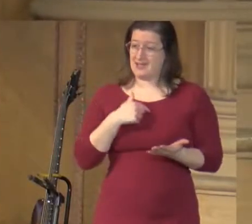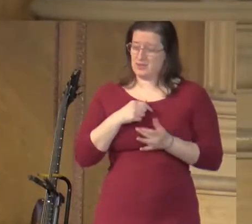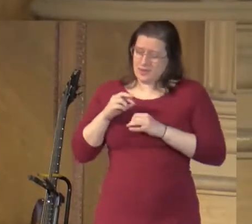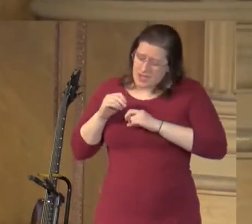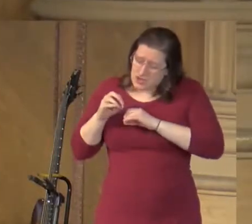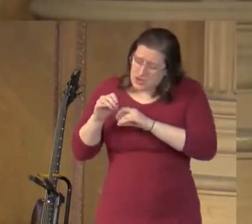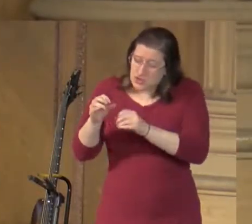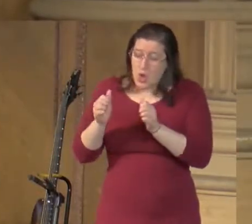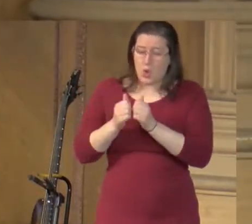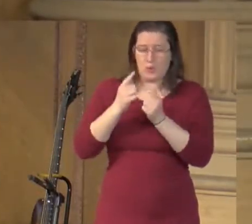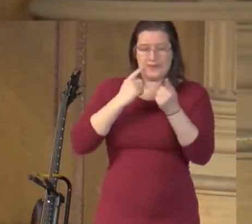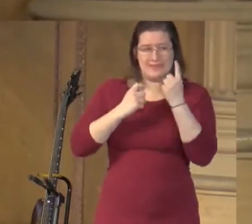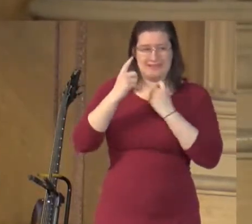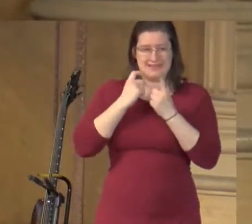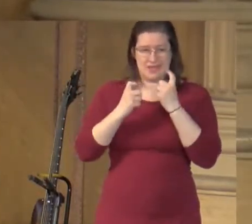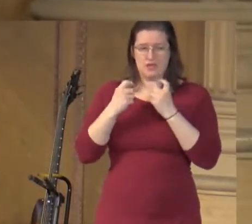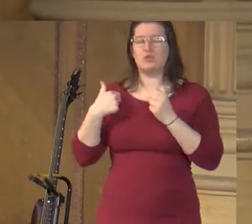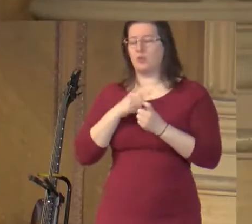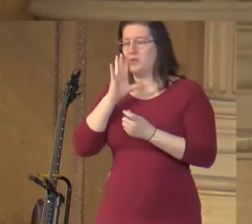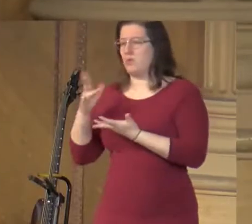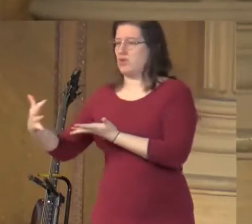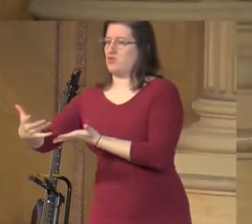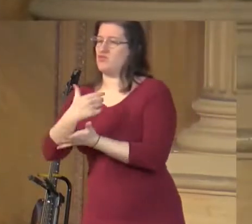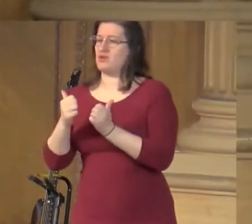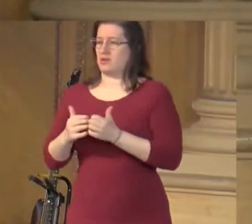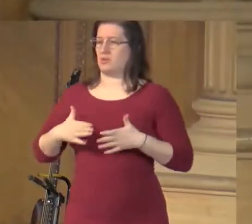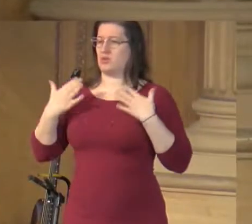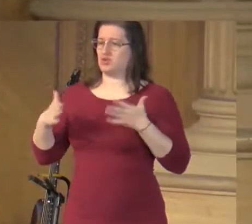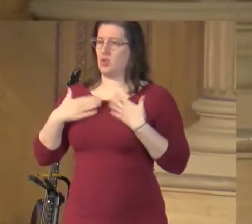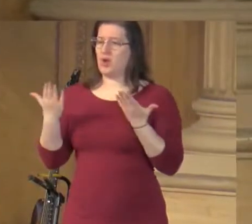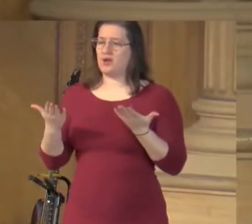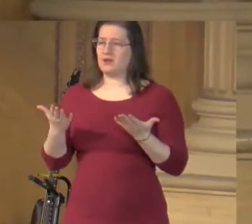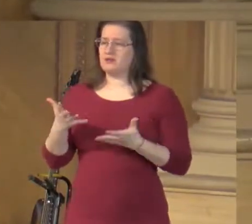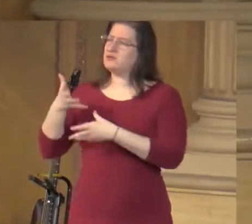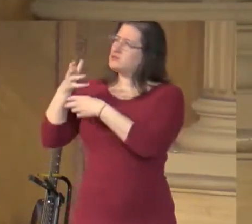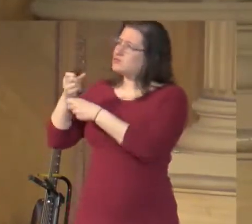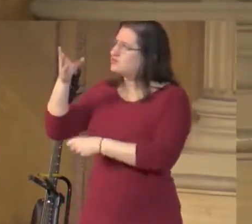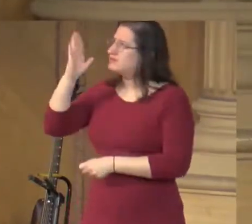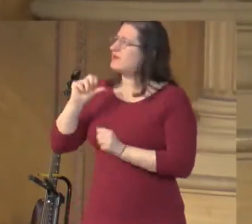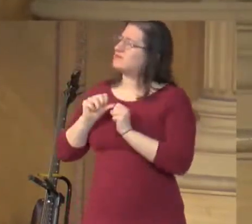he says entrust yourself to God and just keep doing good let's pray